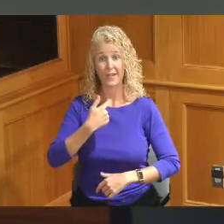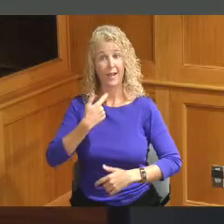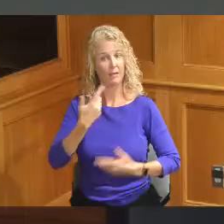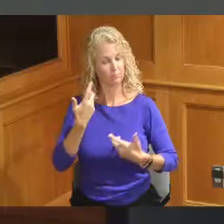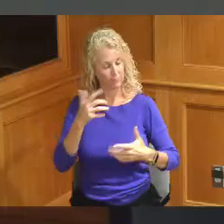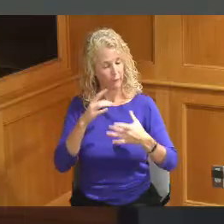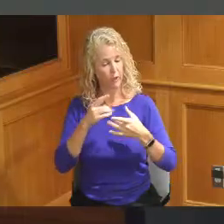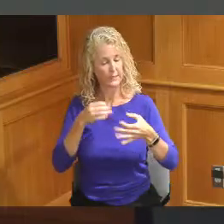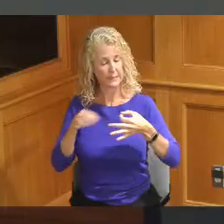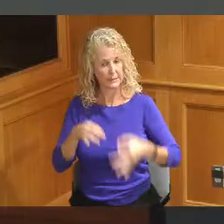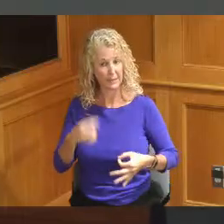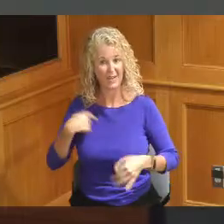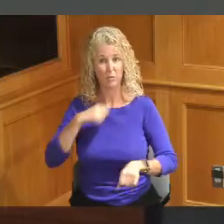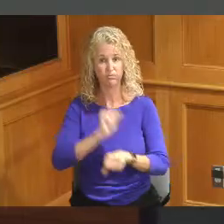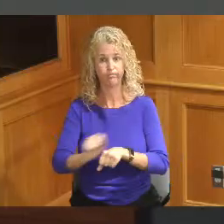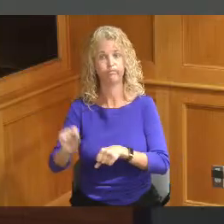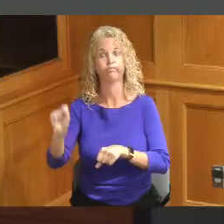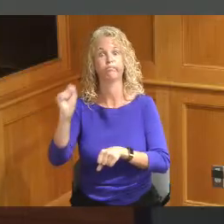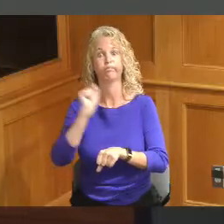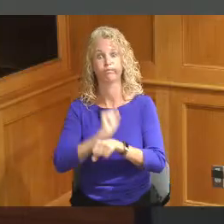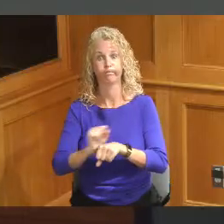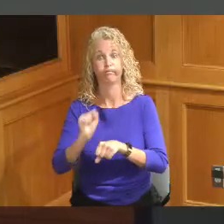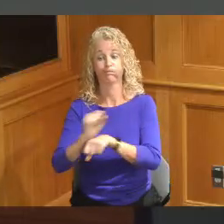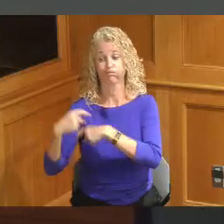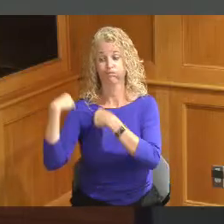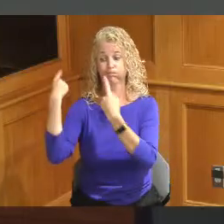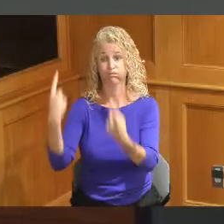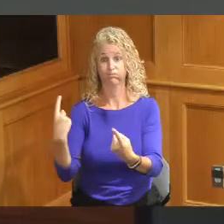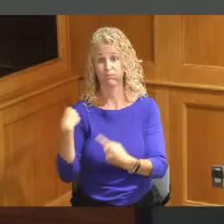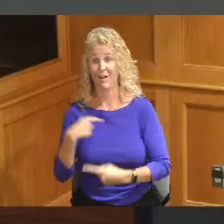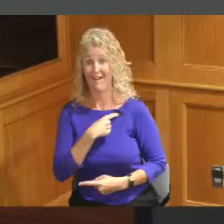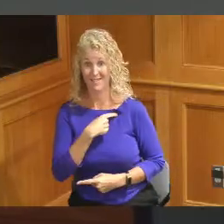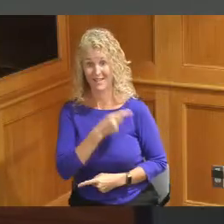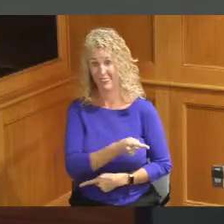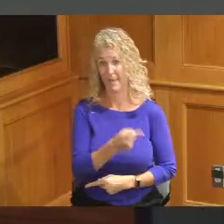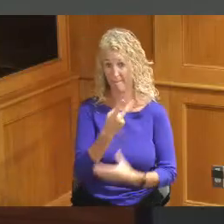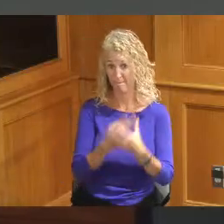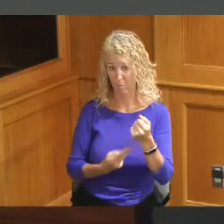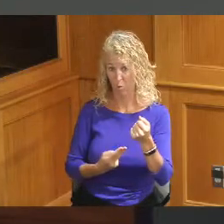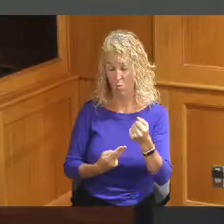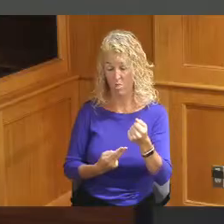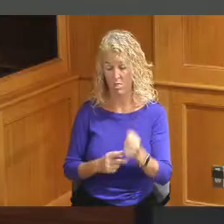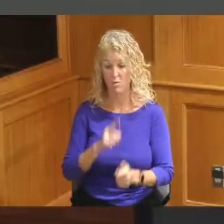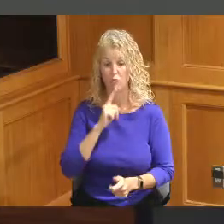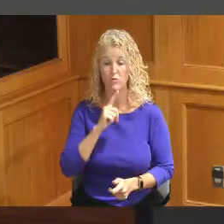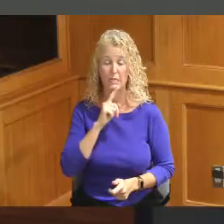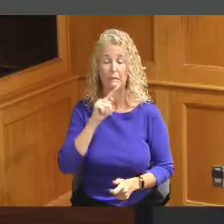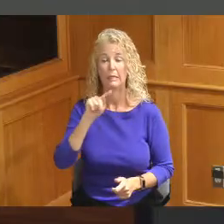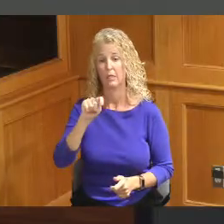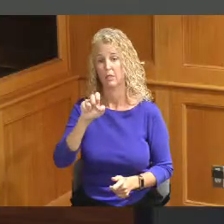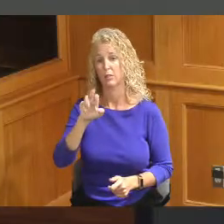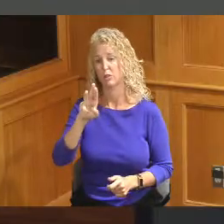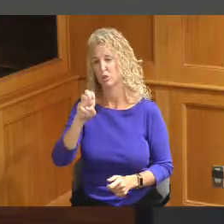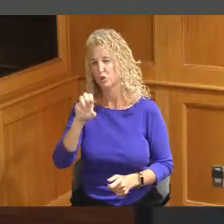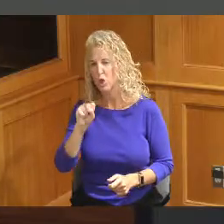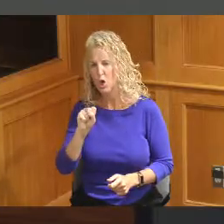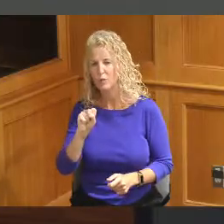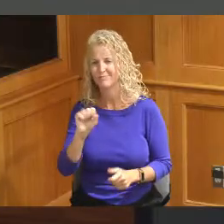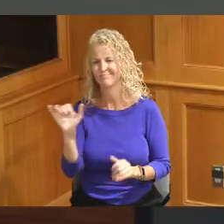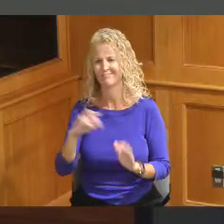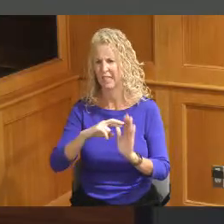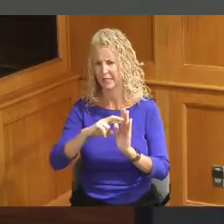working with the team for months on this. The major driving terms honestly have